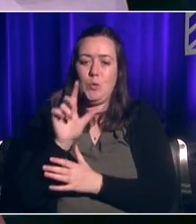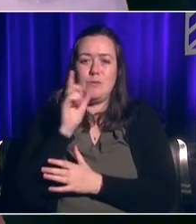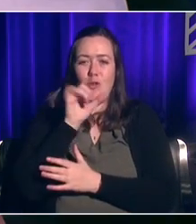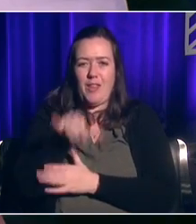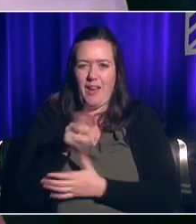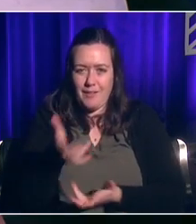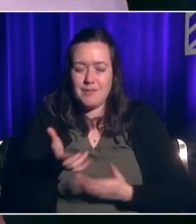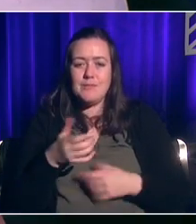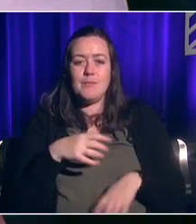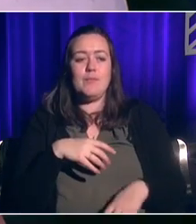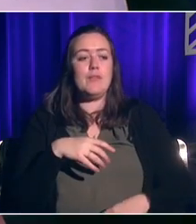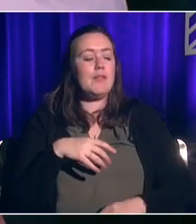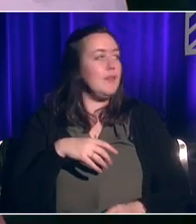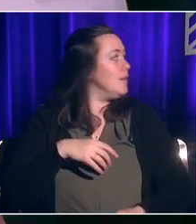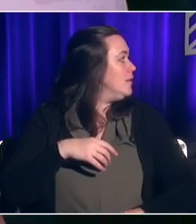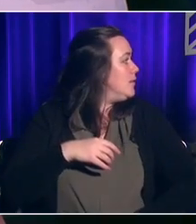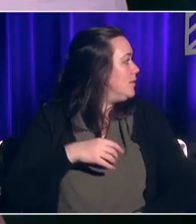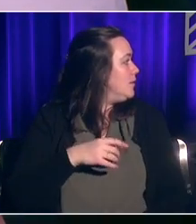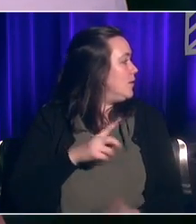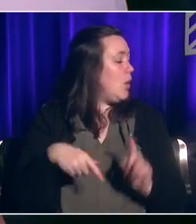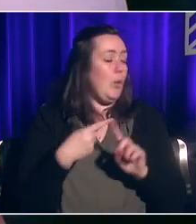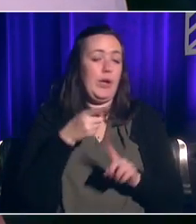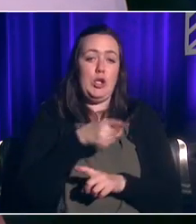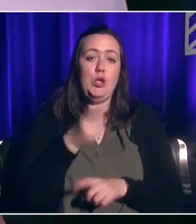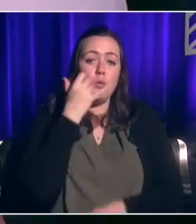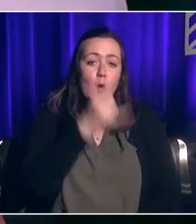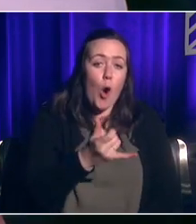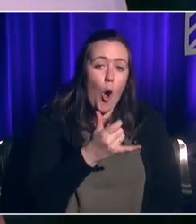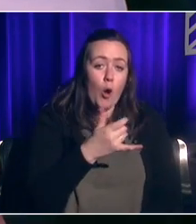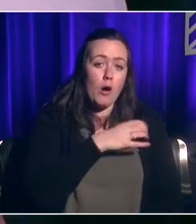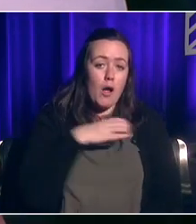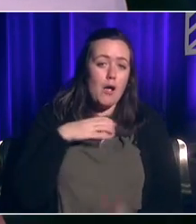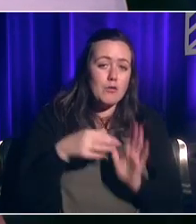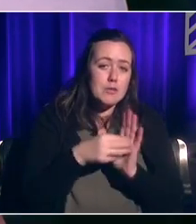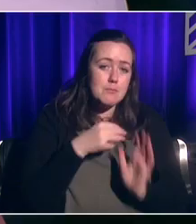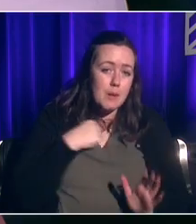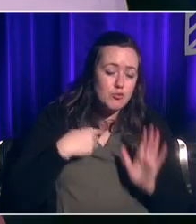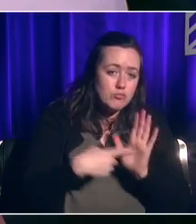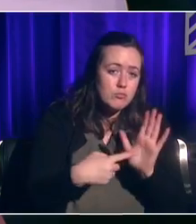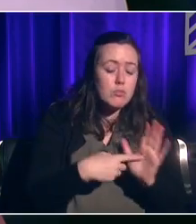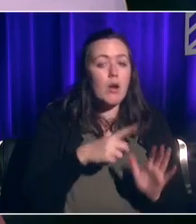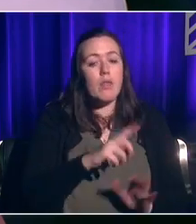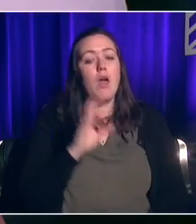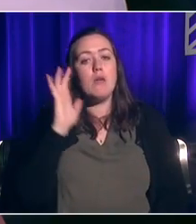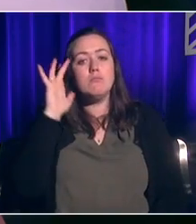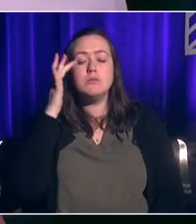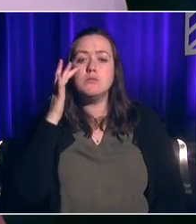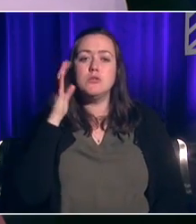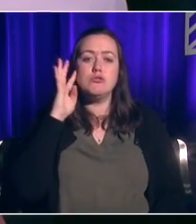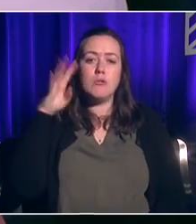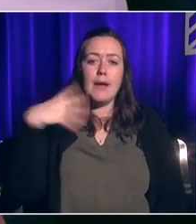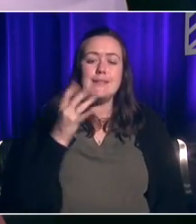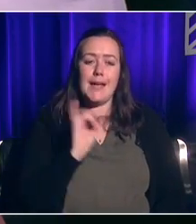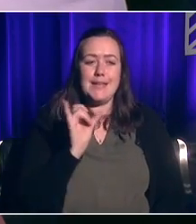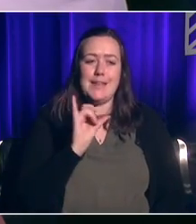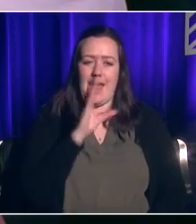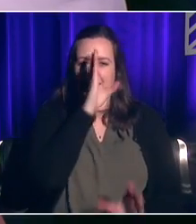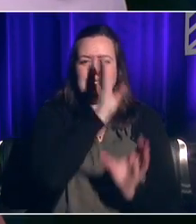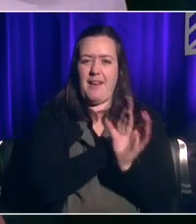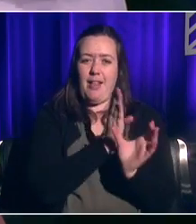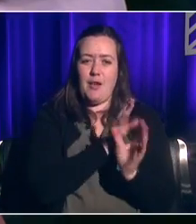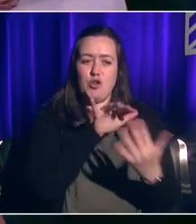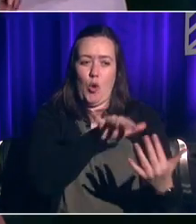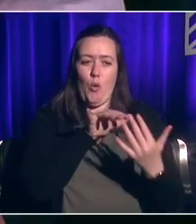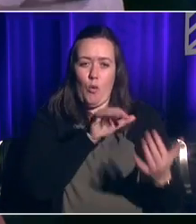I'm not kidding. When you call your members of Congress, it drives them crazy to hear the phones ringing. It's almost like psychological warfare for good.